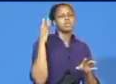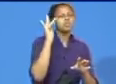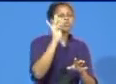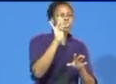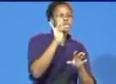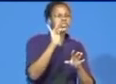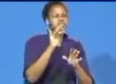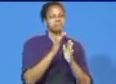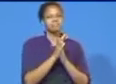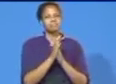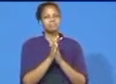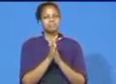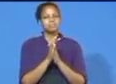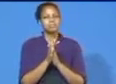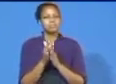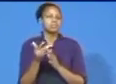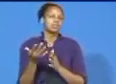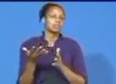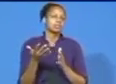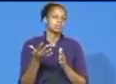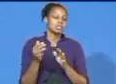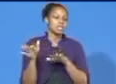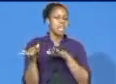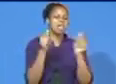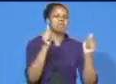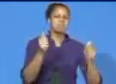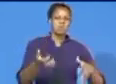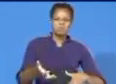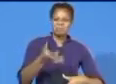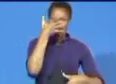And he left in a rage.